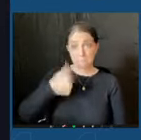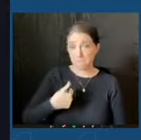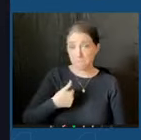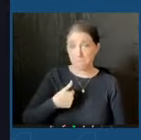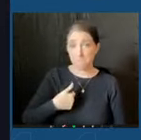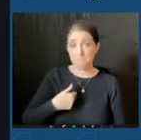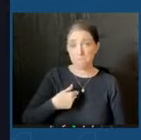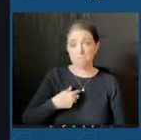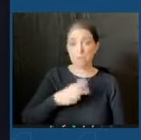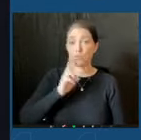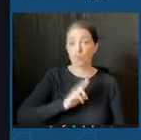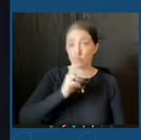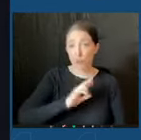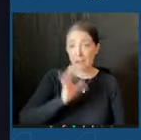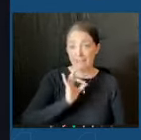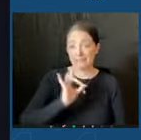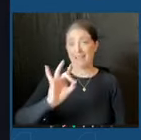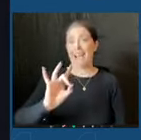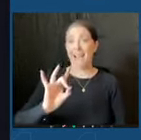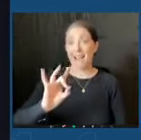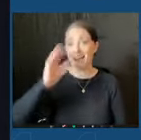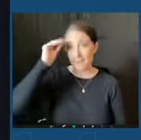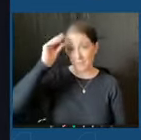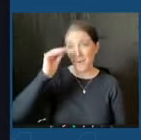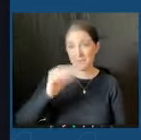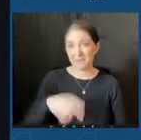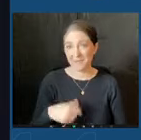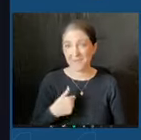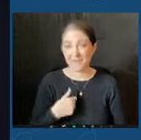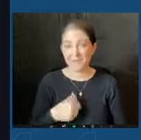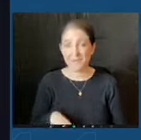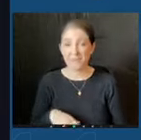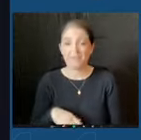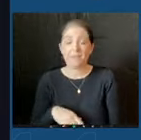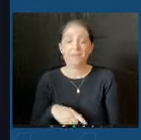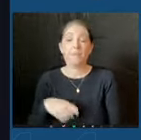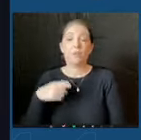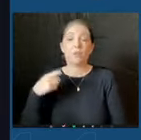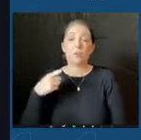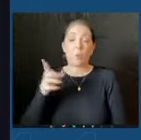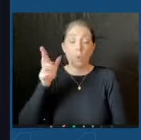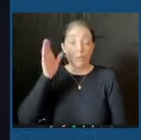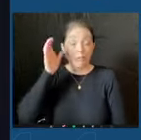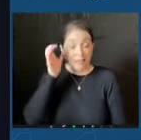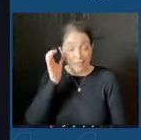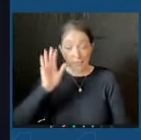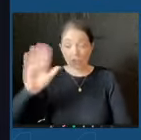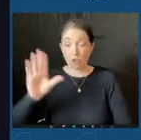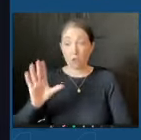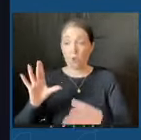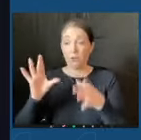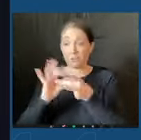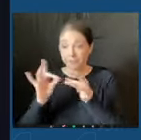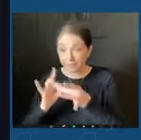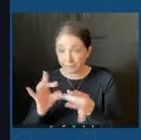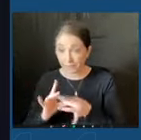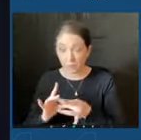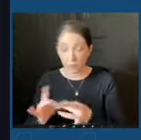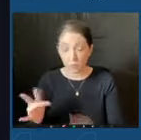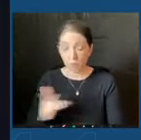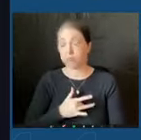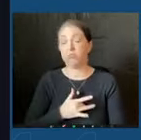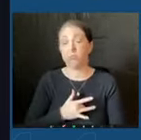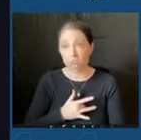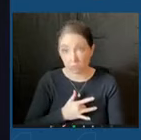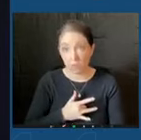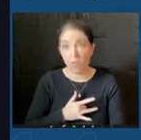old. And so to hear you speak about the loss and the grief cuts right to the heart. But as the mayor talked